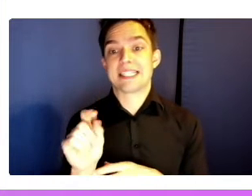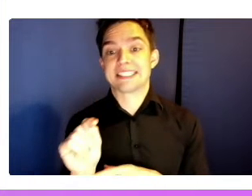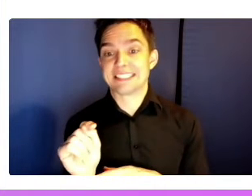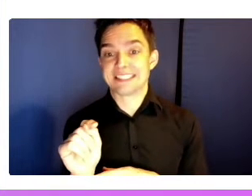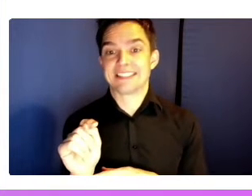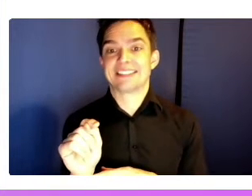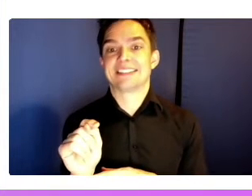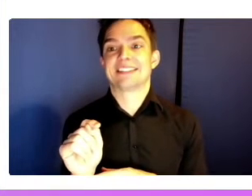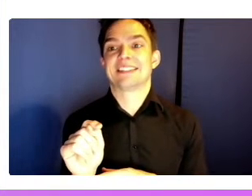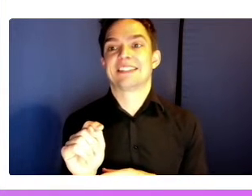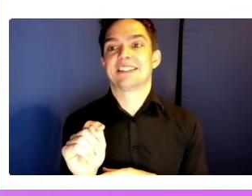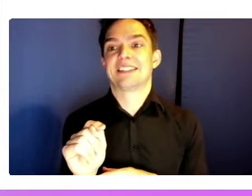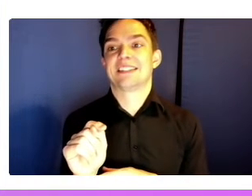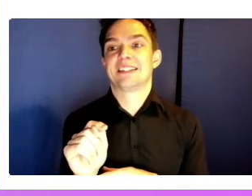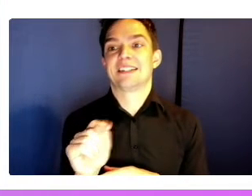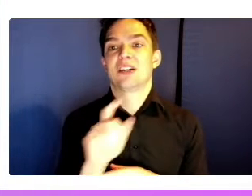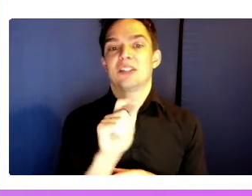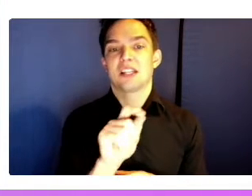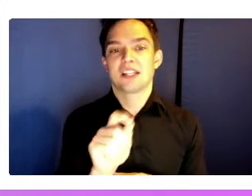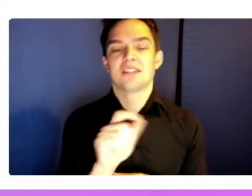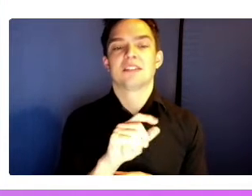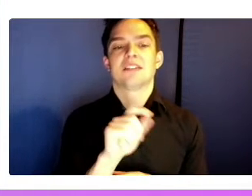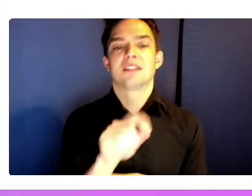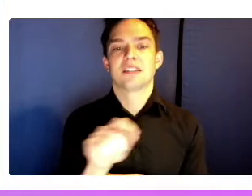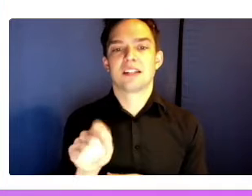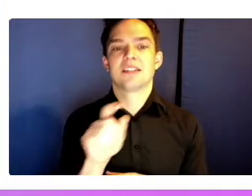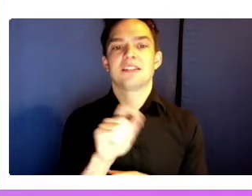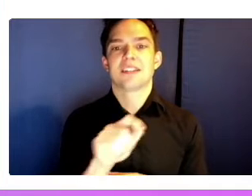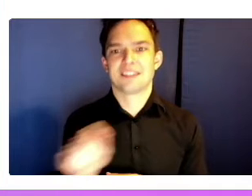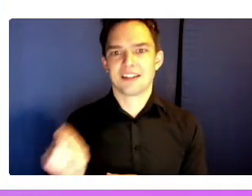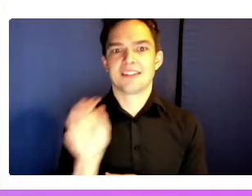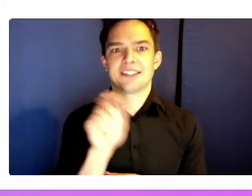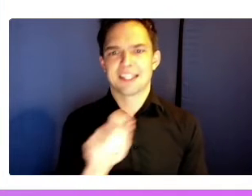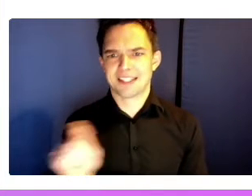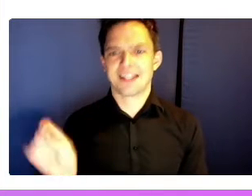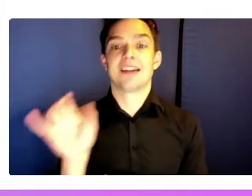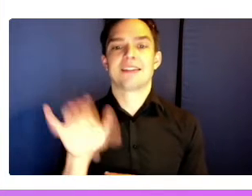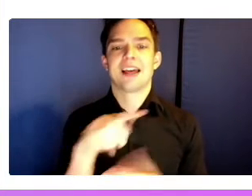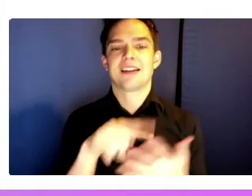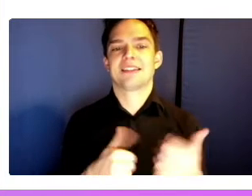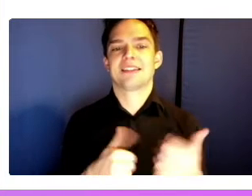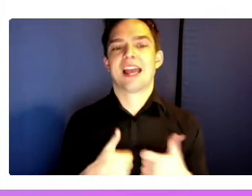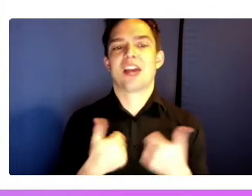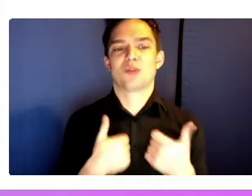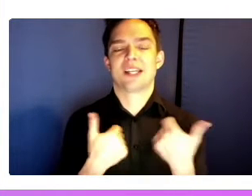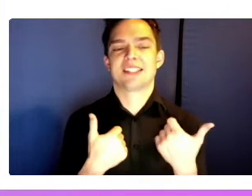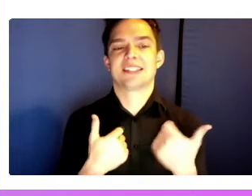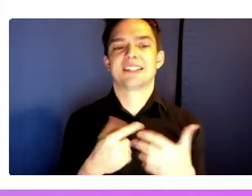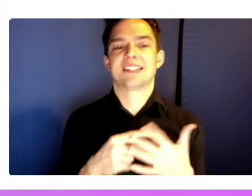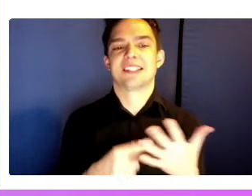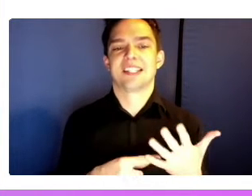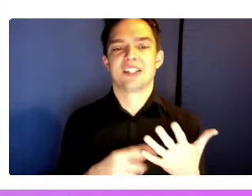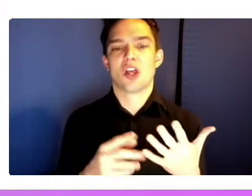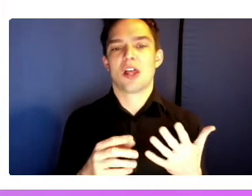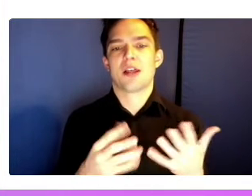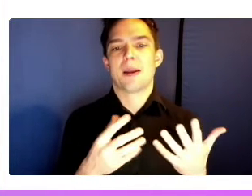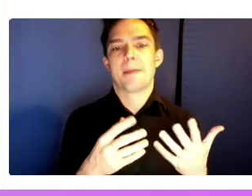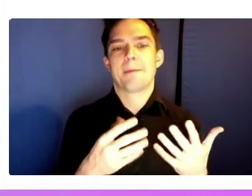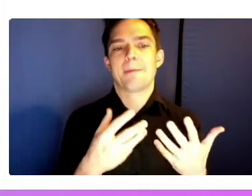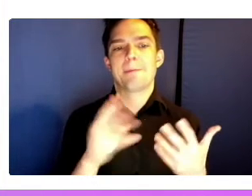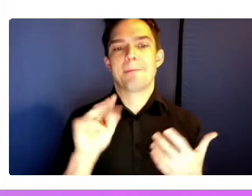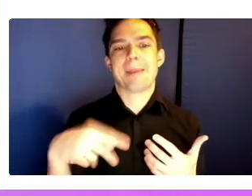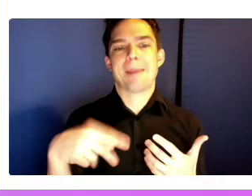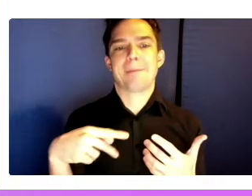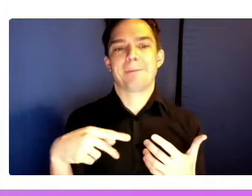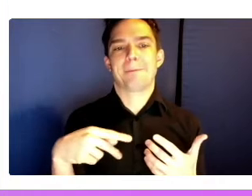dot dot dot 2 dot dot 3 dot dot 4 dot dot, those addresses, they all map to a type